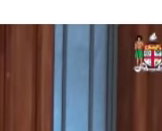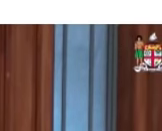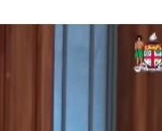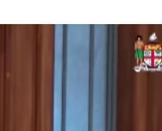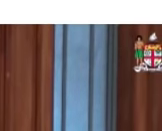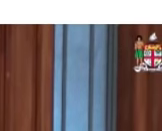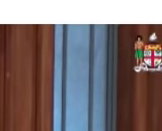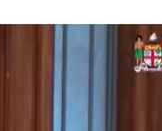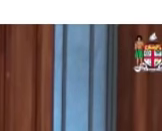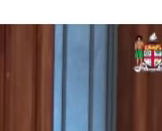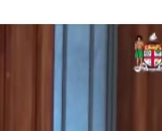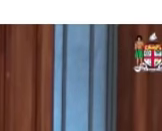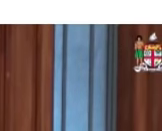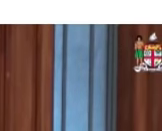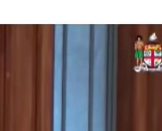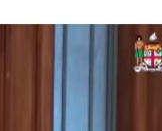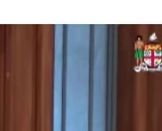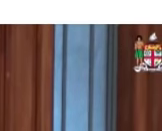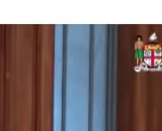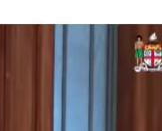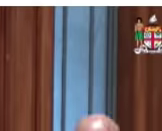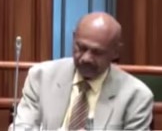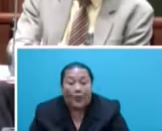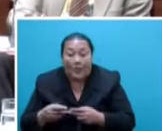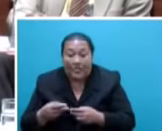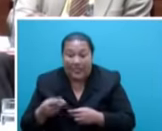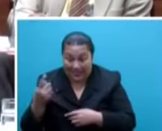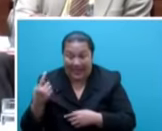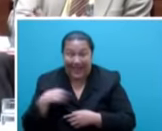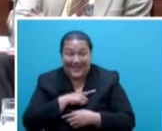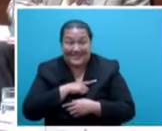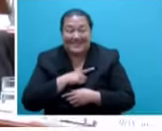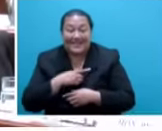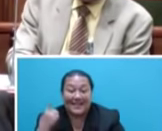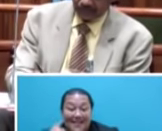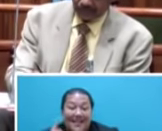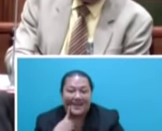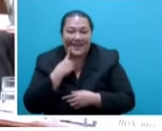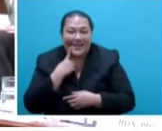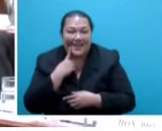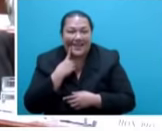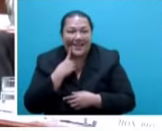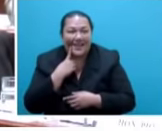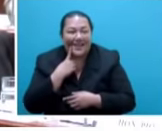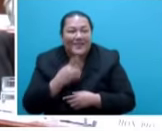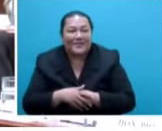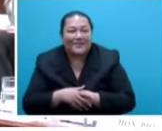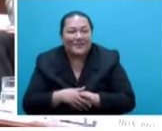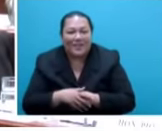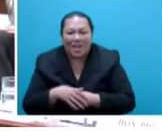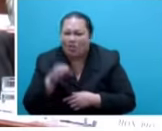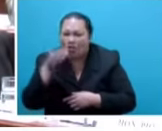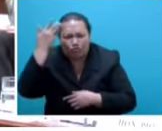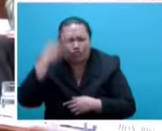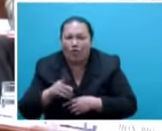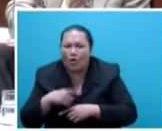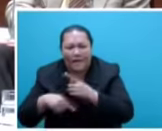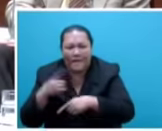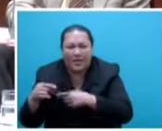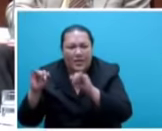a process that we, the hearing, take for granted. His Excellency said, we are on a daily basis creating transparency